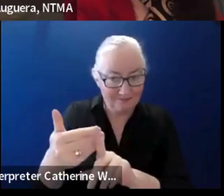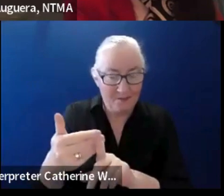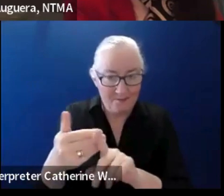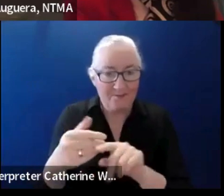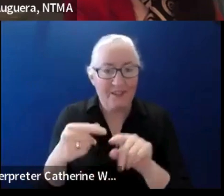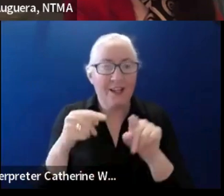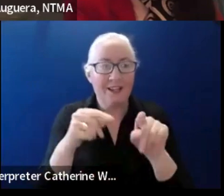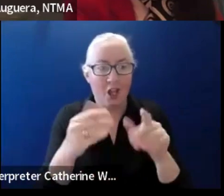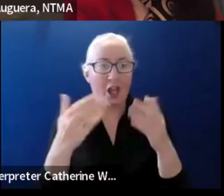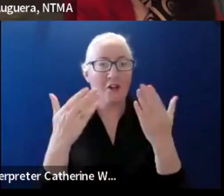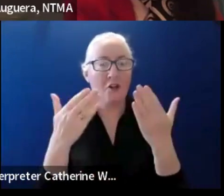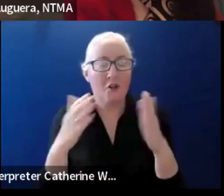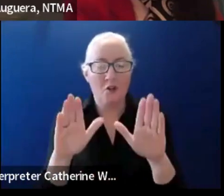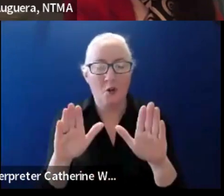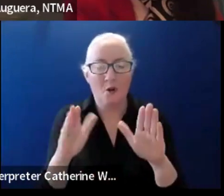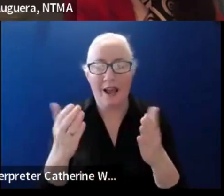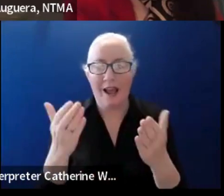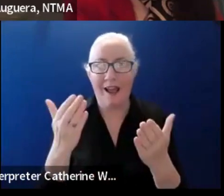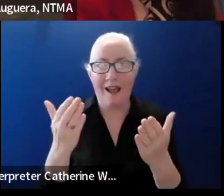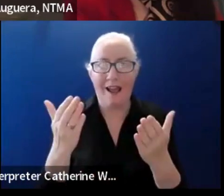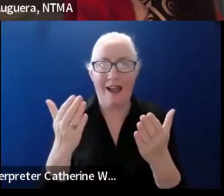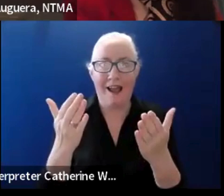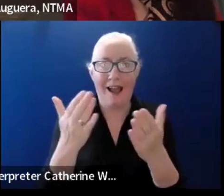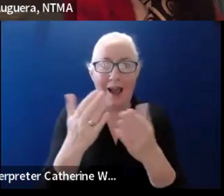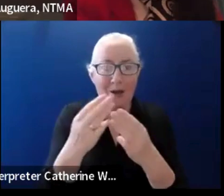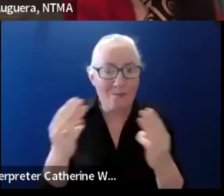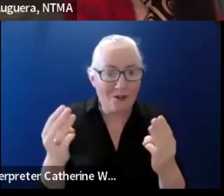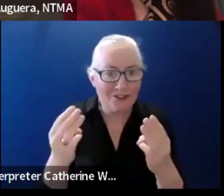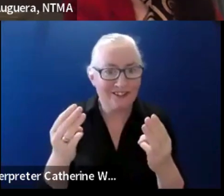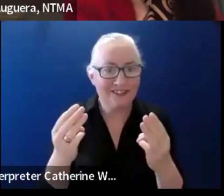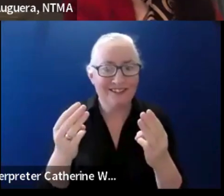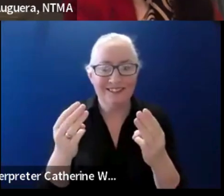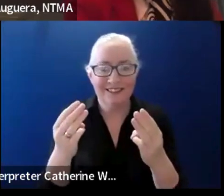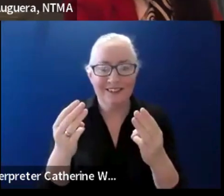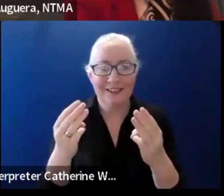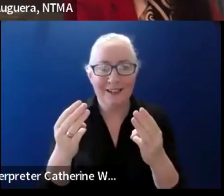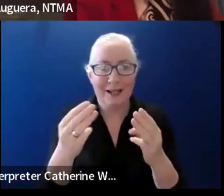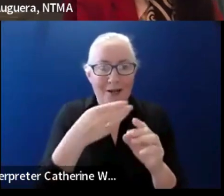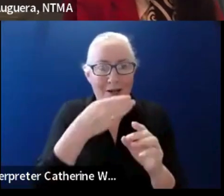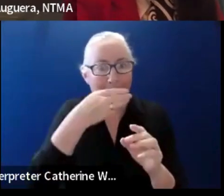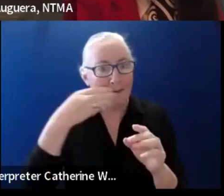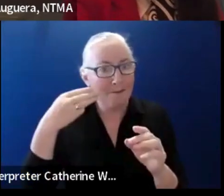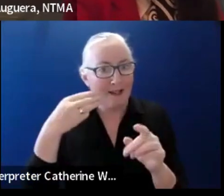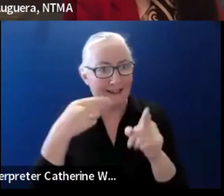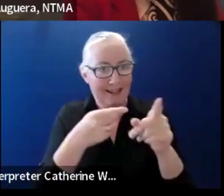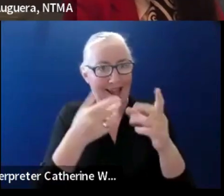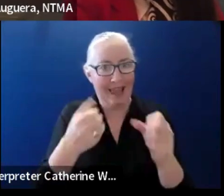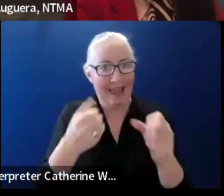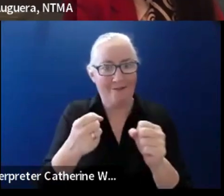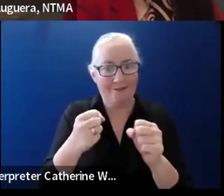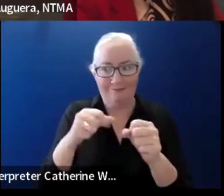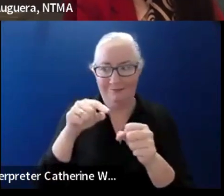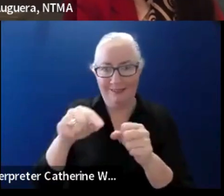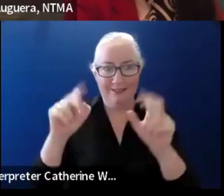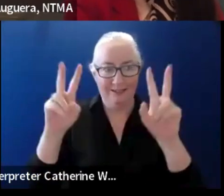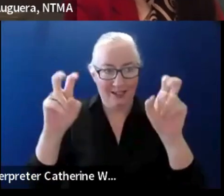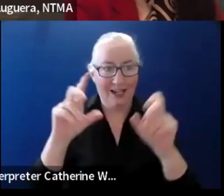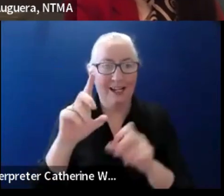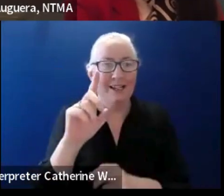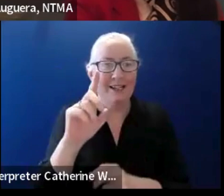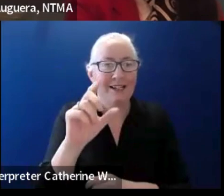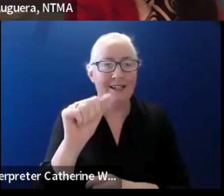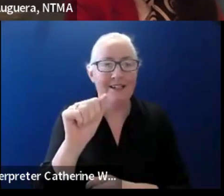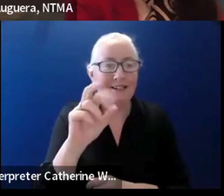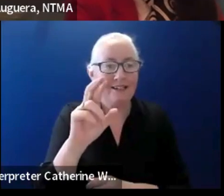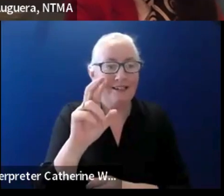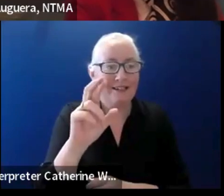It's testament to how much of a commitment they have to this area. Daragh, our sponsor, representing